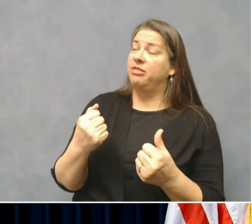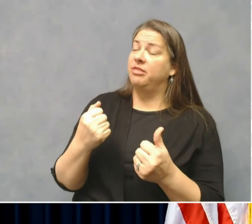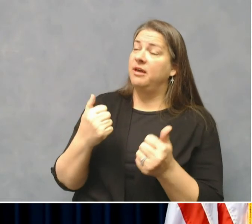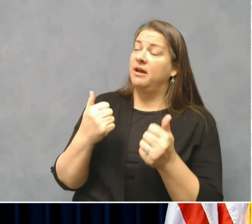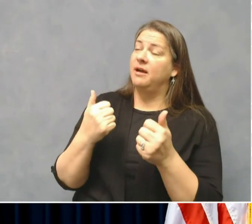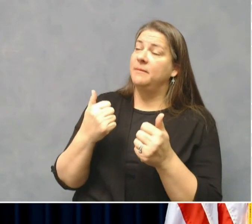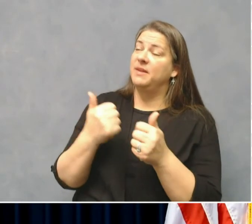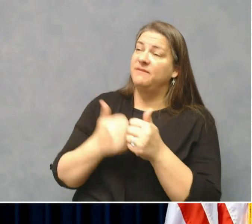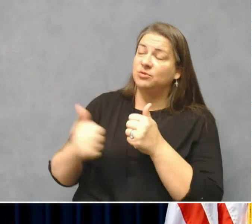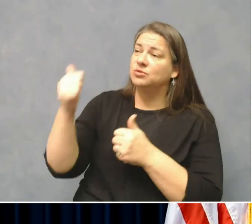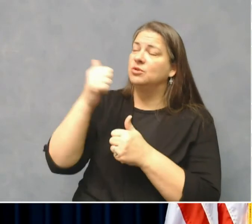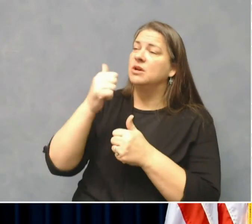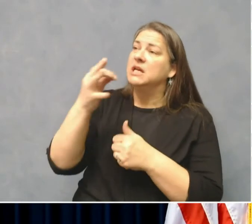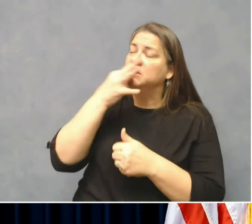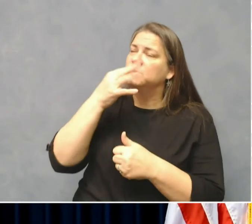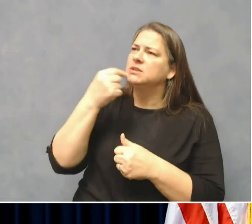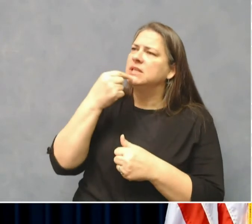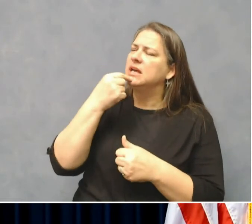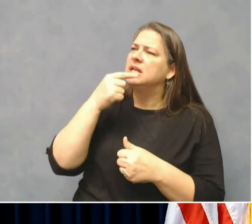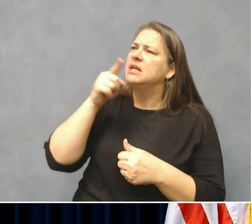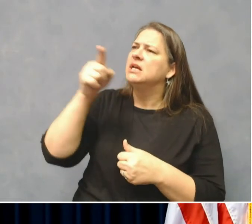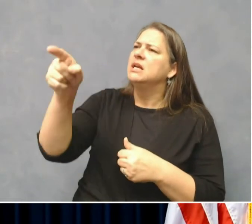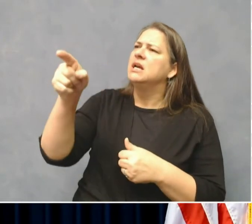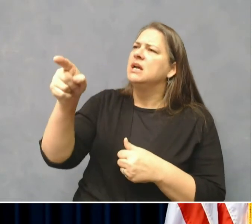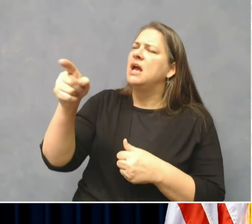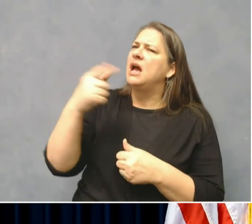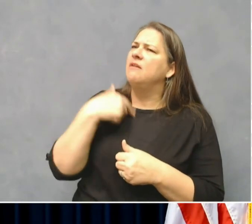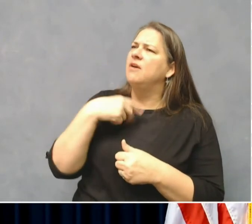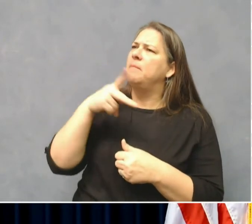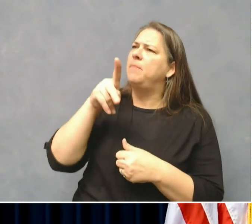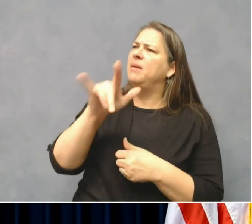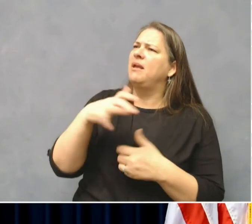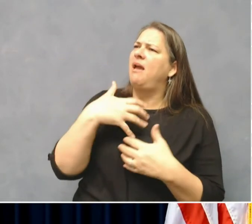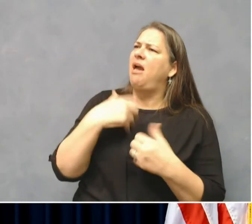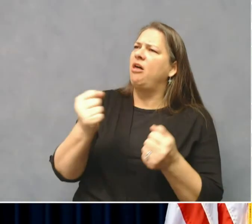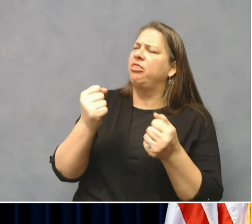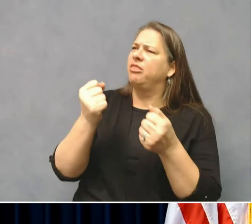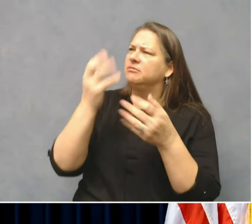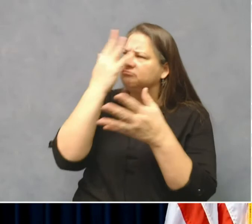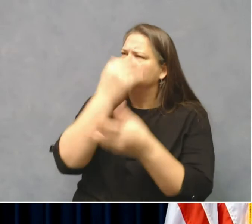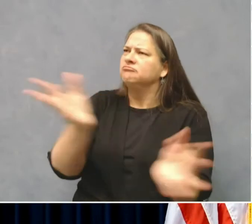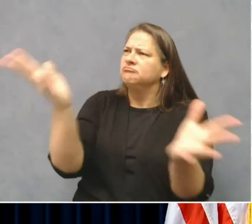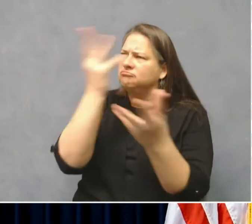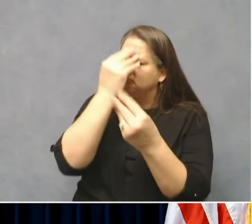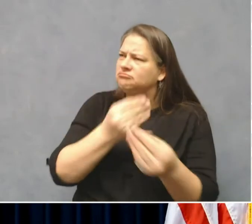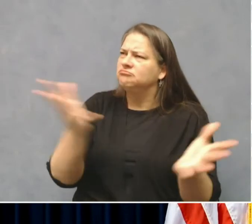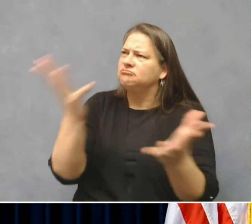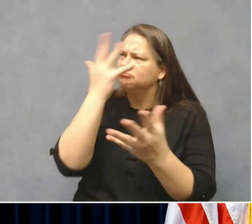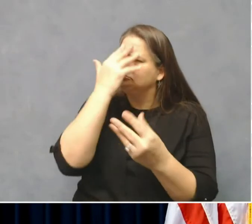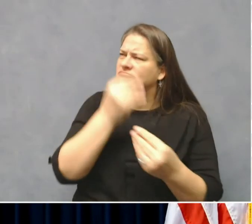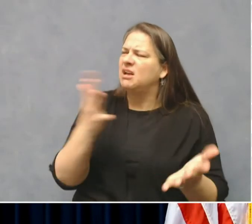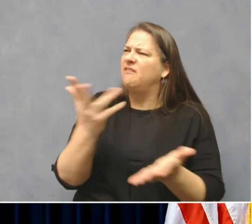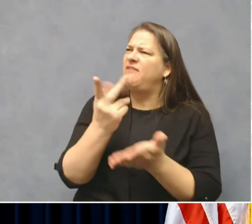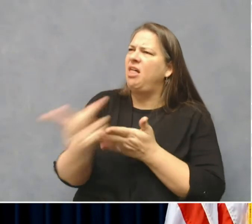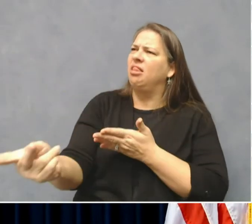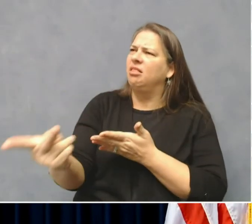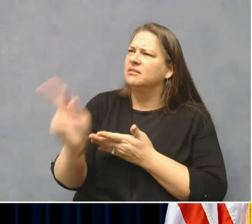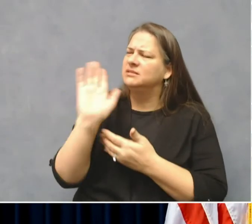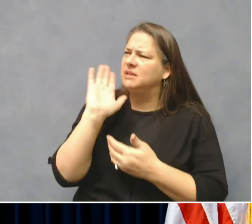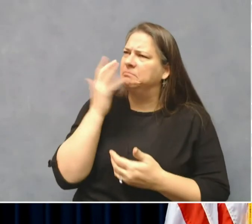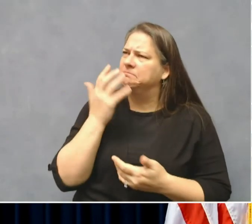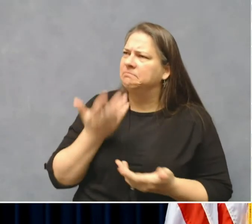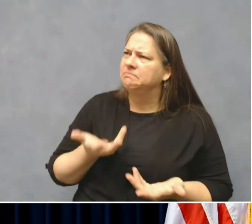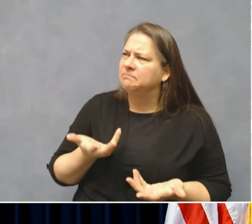there's an apparent failure of public health messaging going on if we're going to base it on the Thanksgiving, the traveling that happened